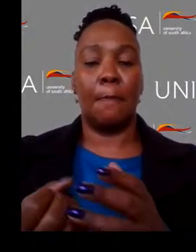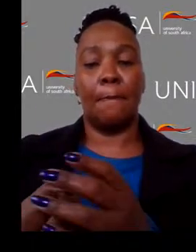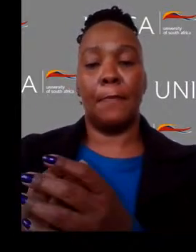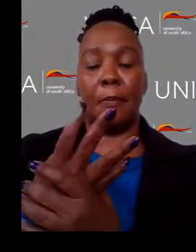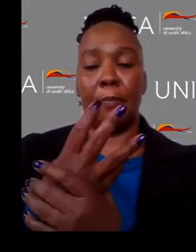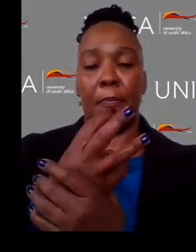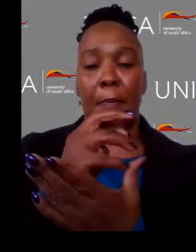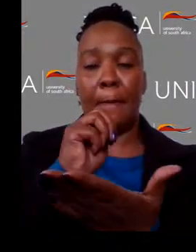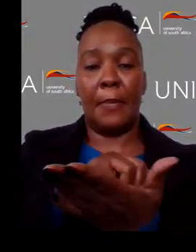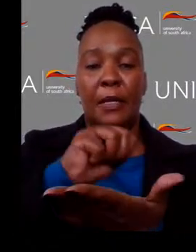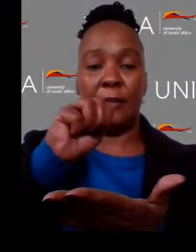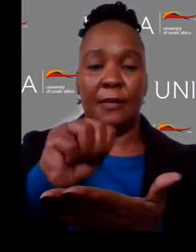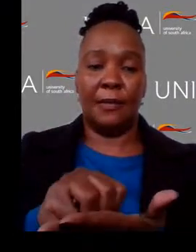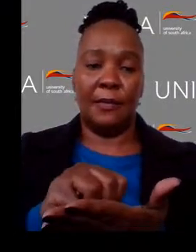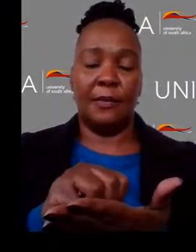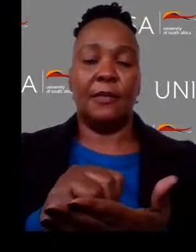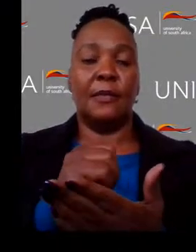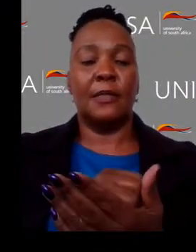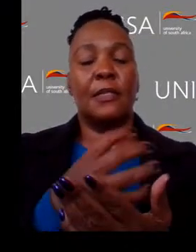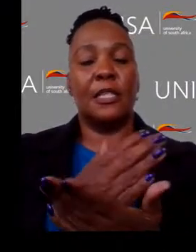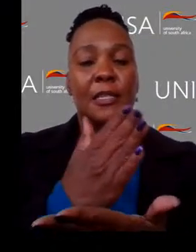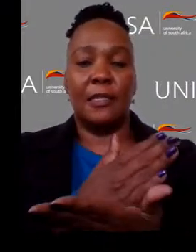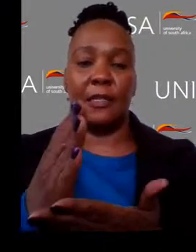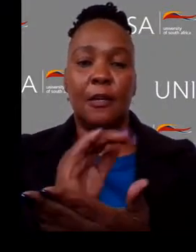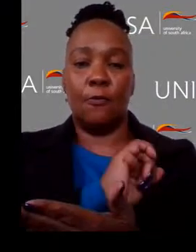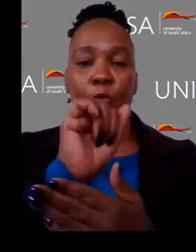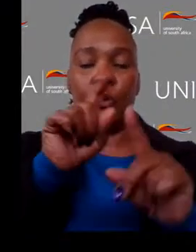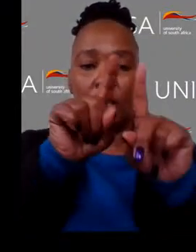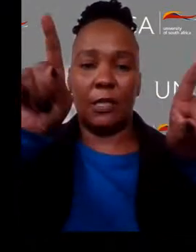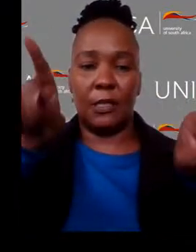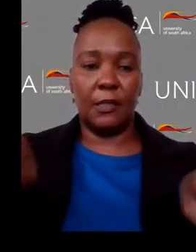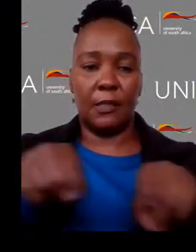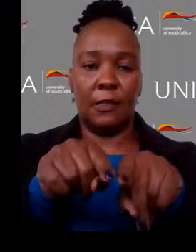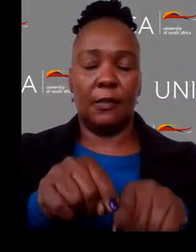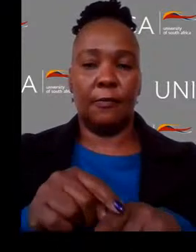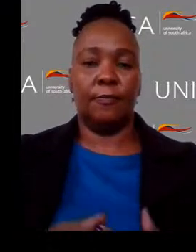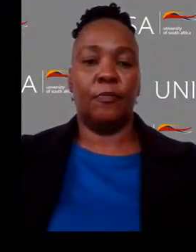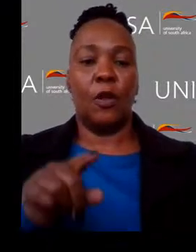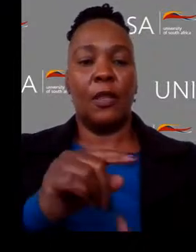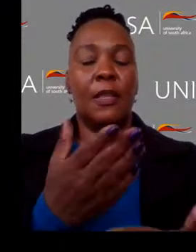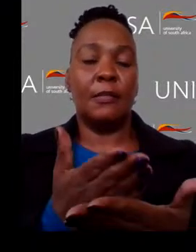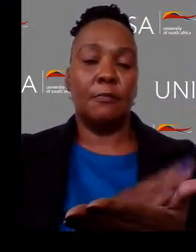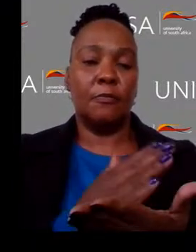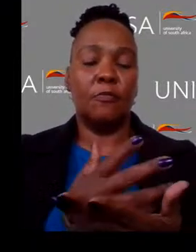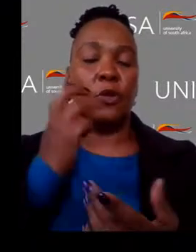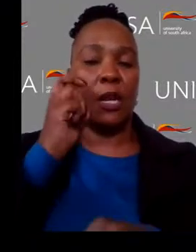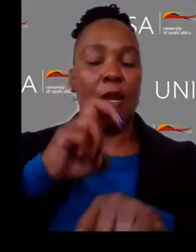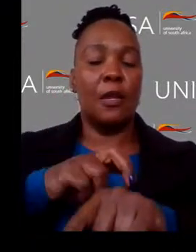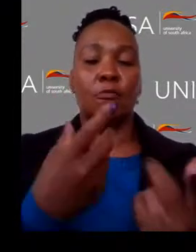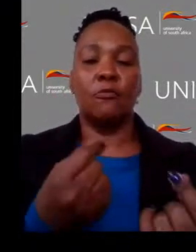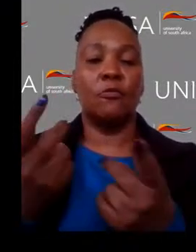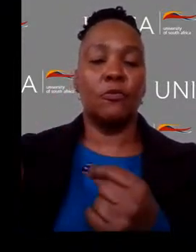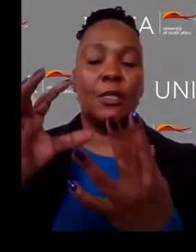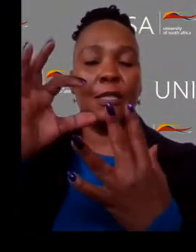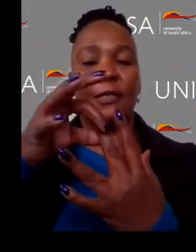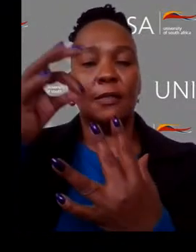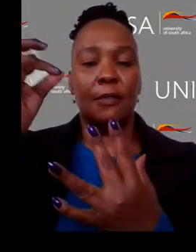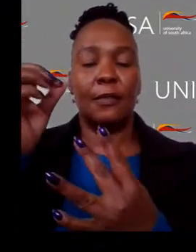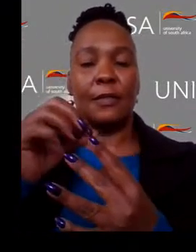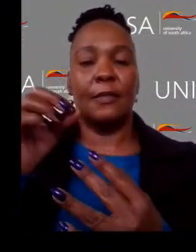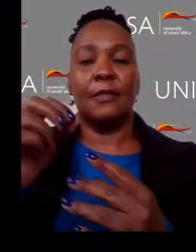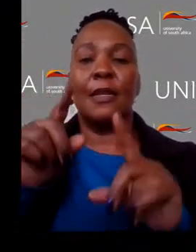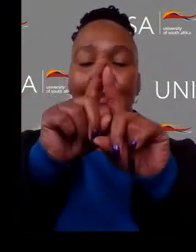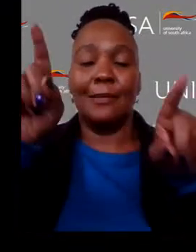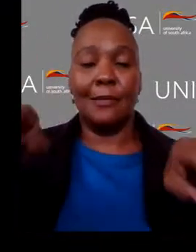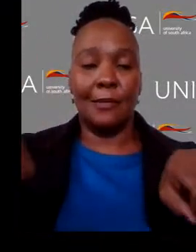just indicate you to share your screen. So on this page, what you need to do is you select the screen, even though